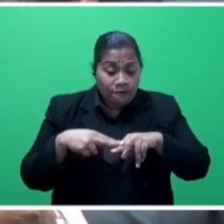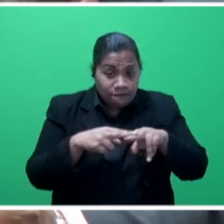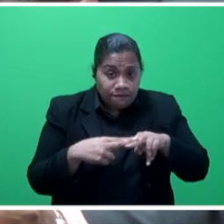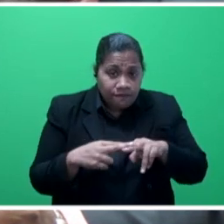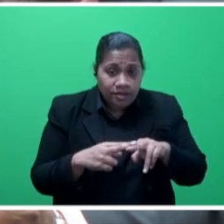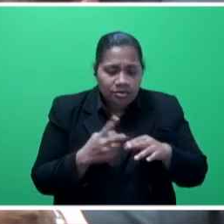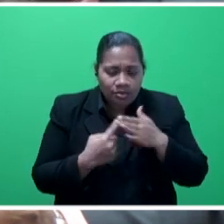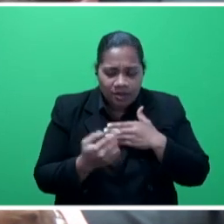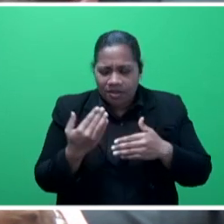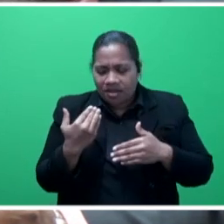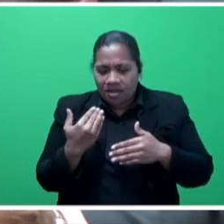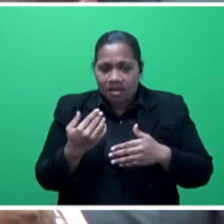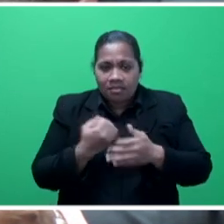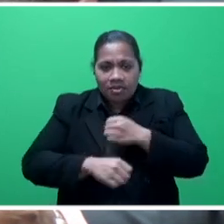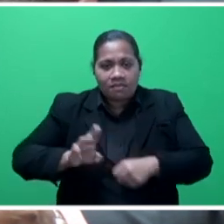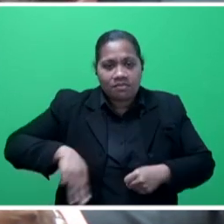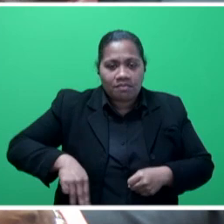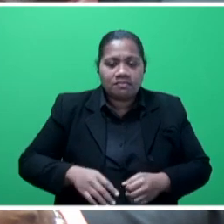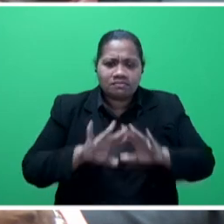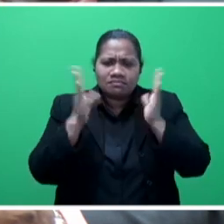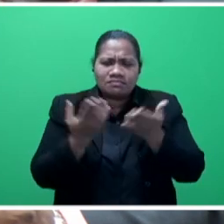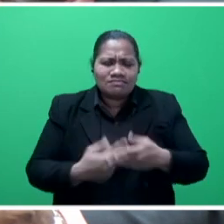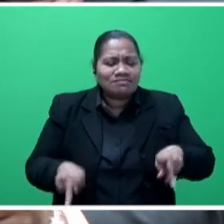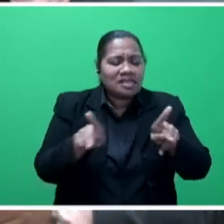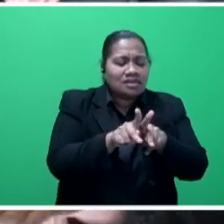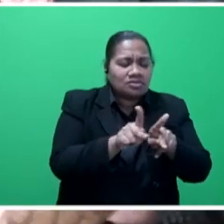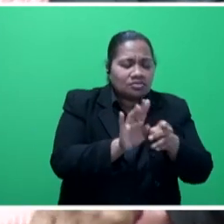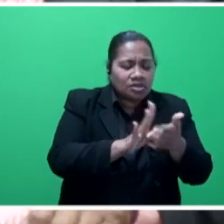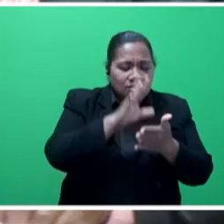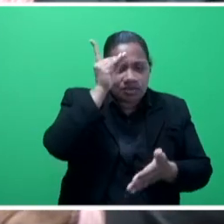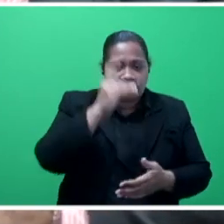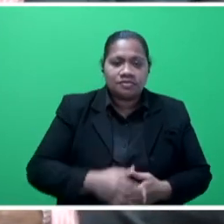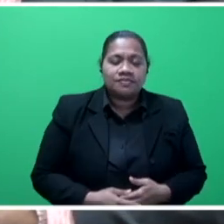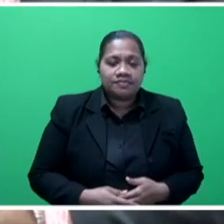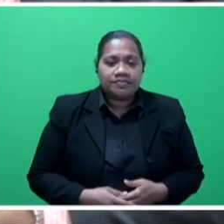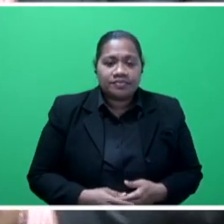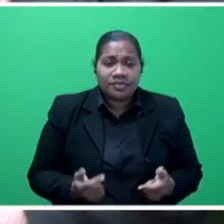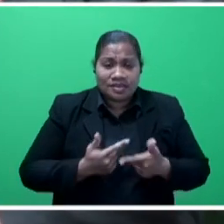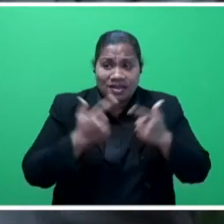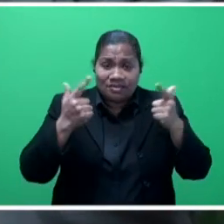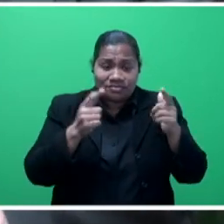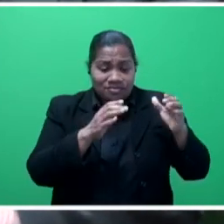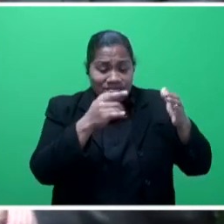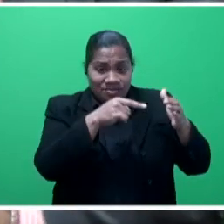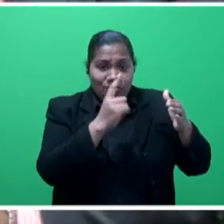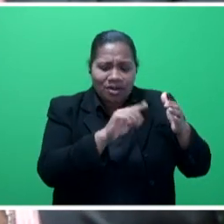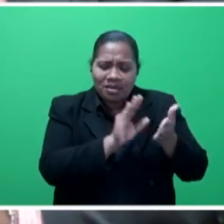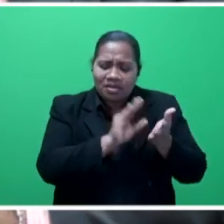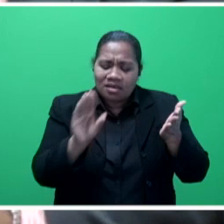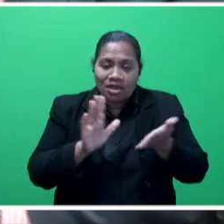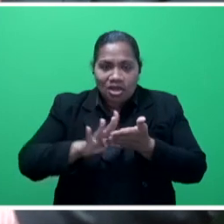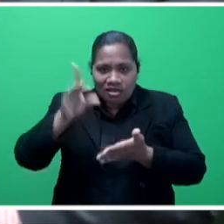a member of the Global Partnership in Education, the largest multilateral body that funds education initiatives. We